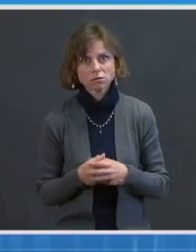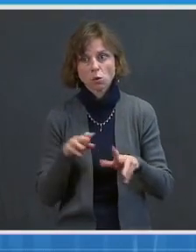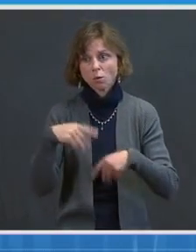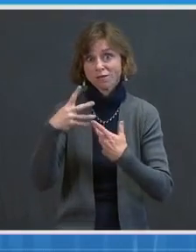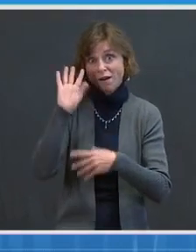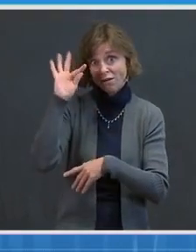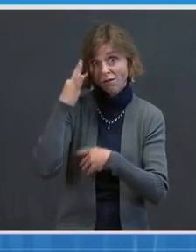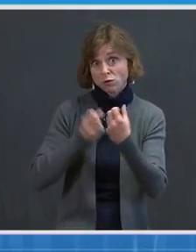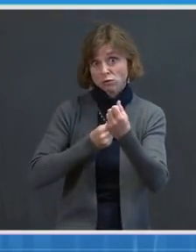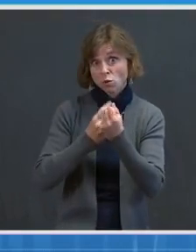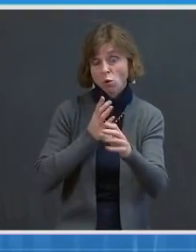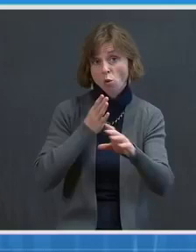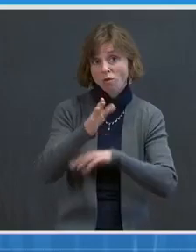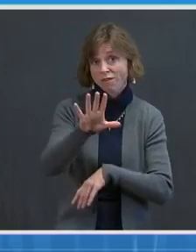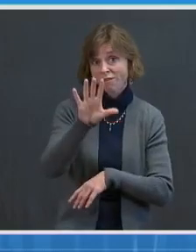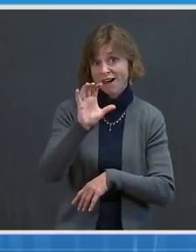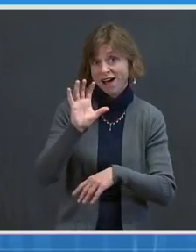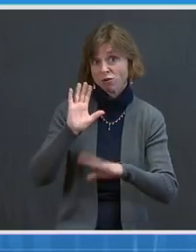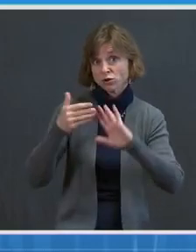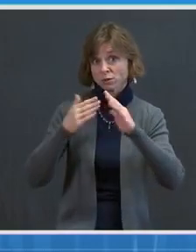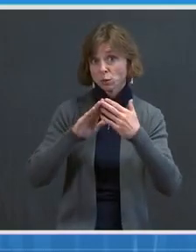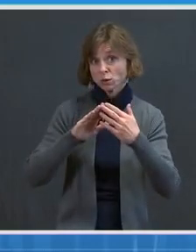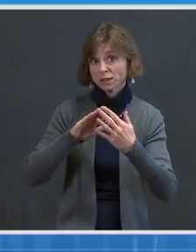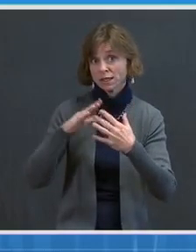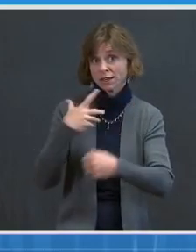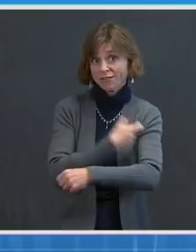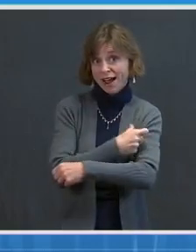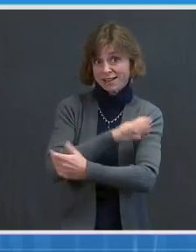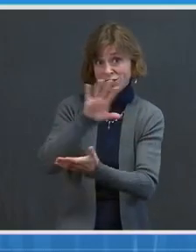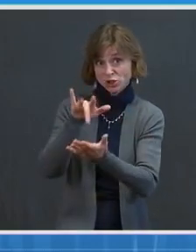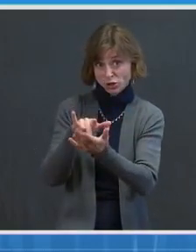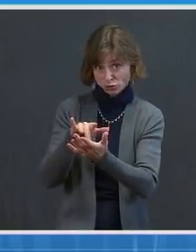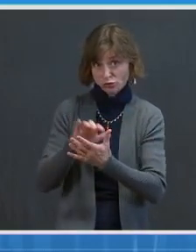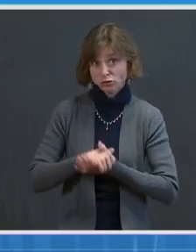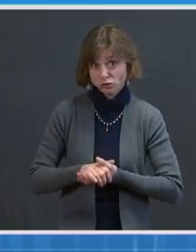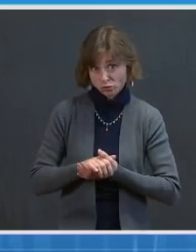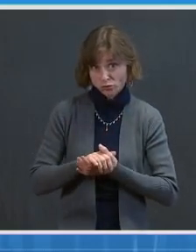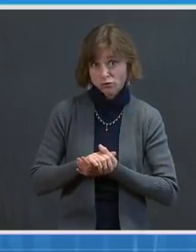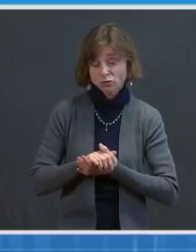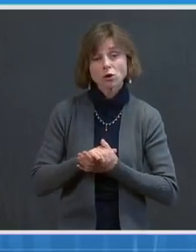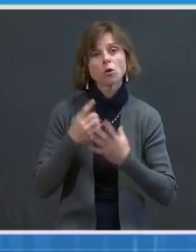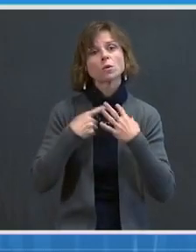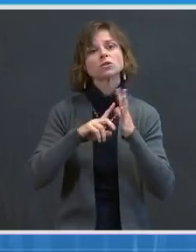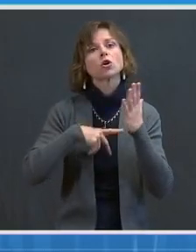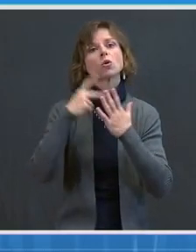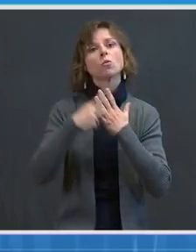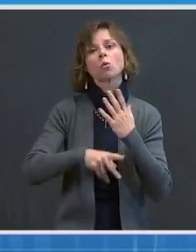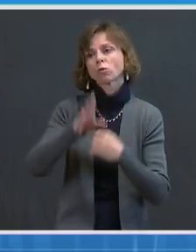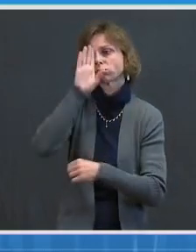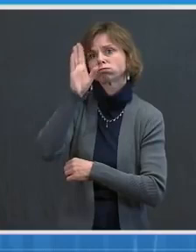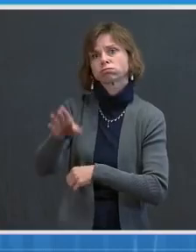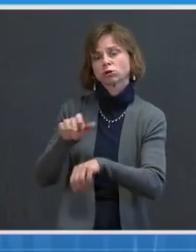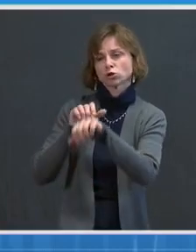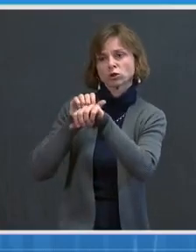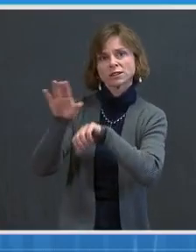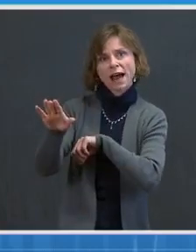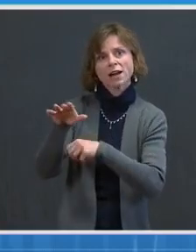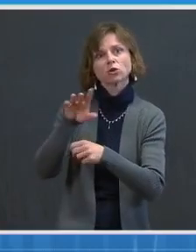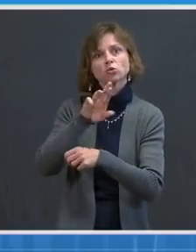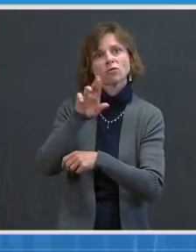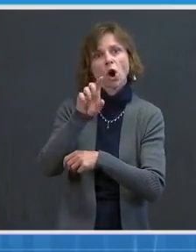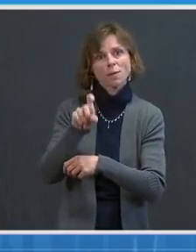over 500 community vaccination centers. We've launched a program to directly send vaccines to more than 9,000 local